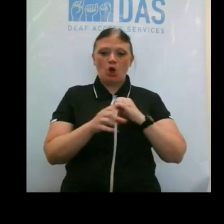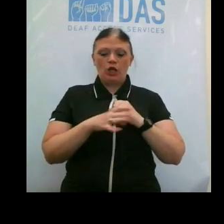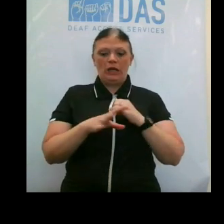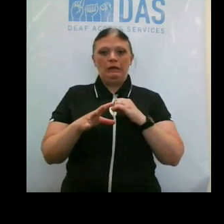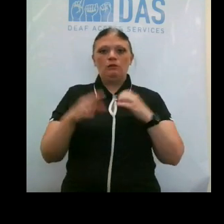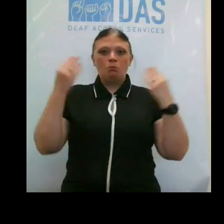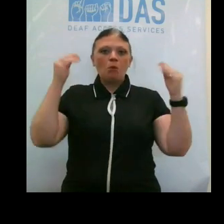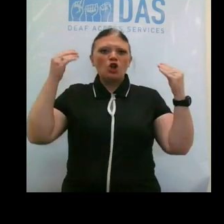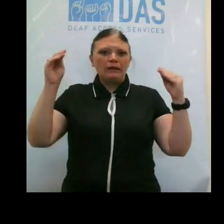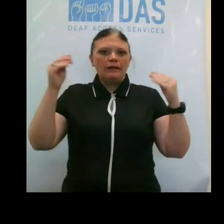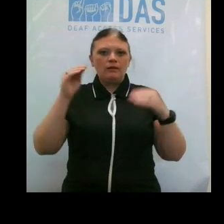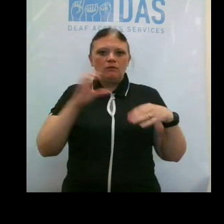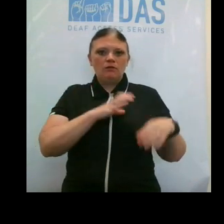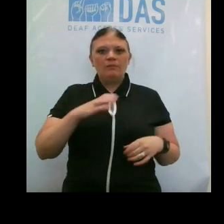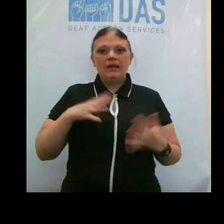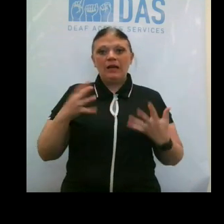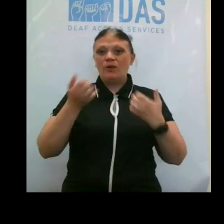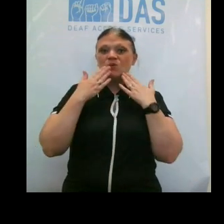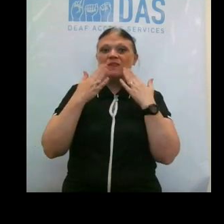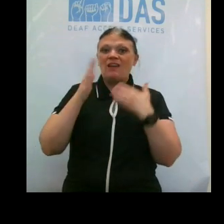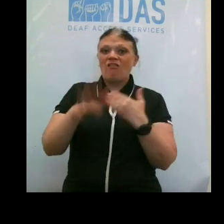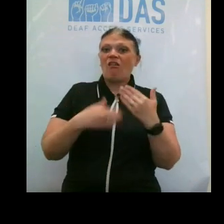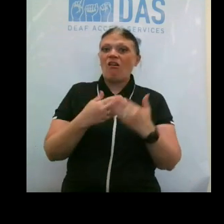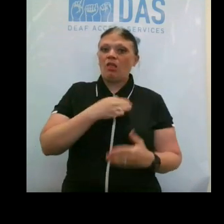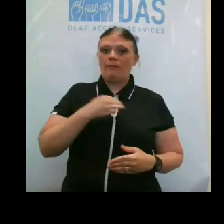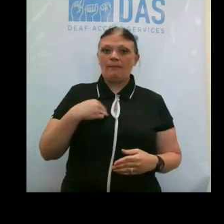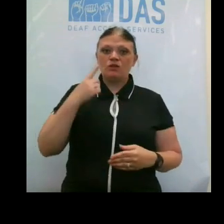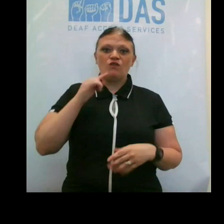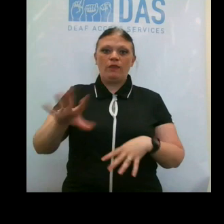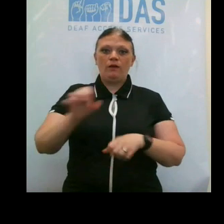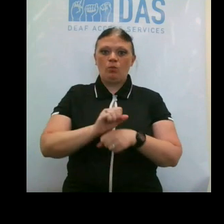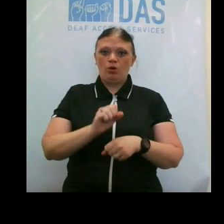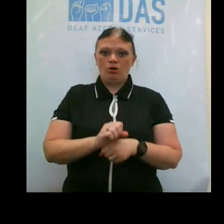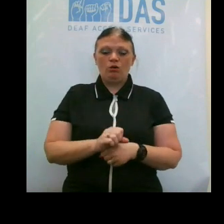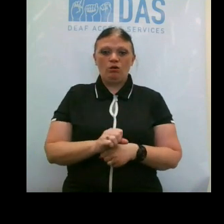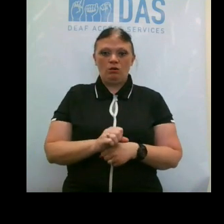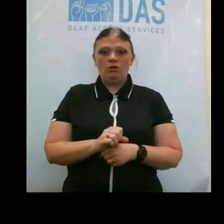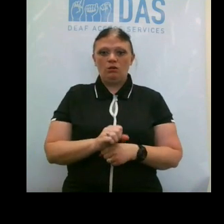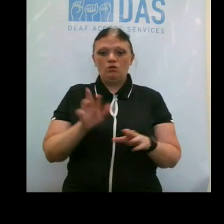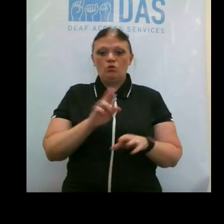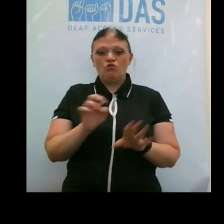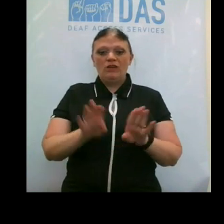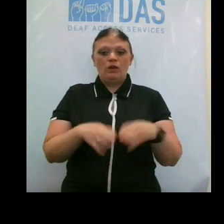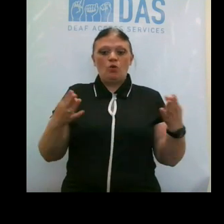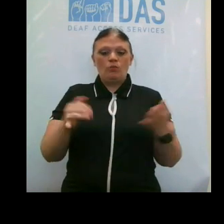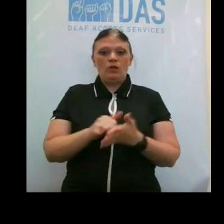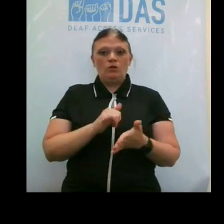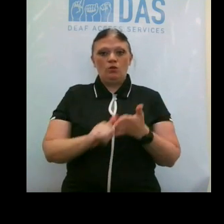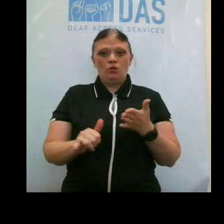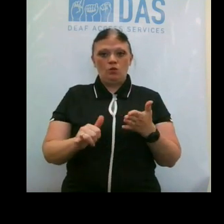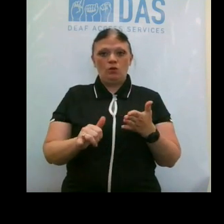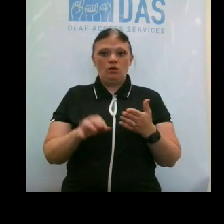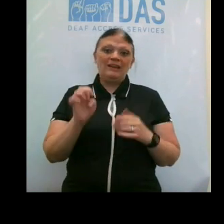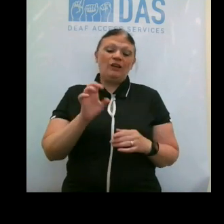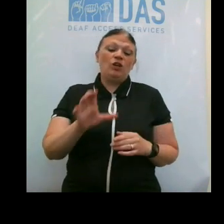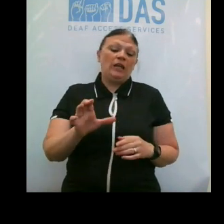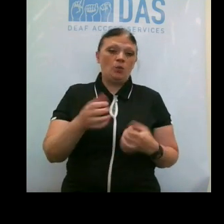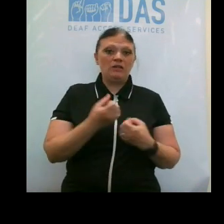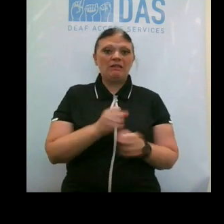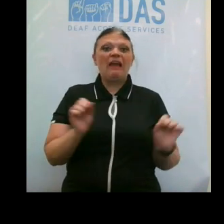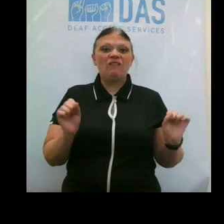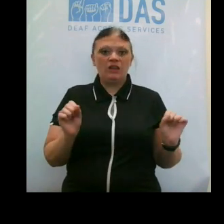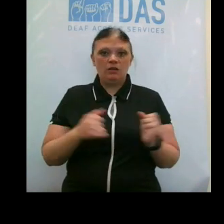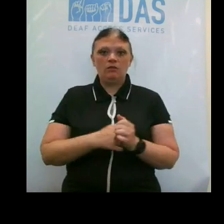that. And I want to thank all the members of these committees for the work that they're doing to reopen New York, reopen Erie County